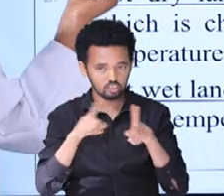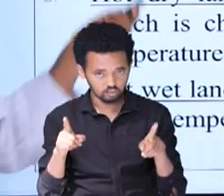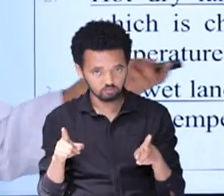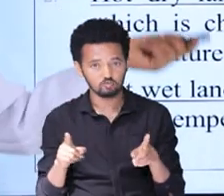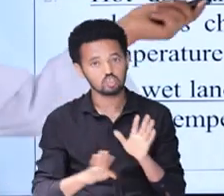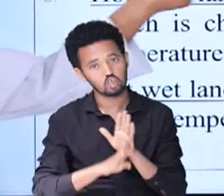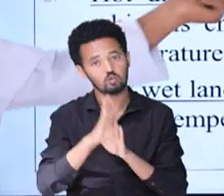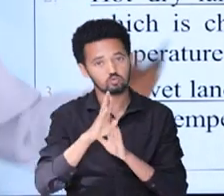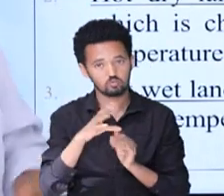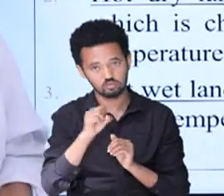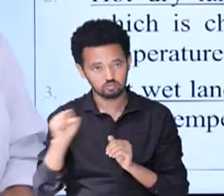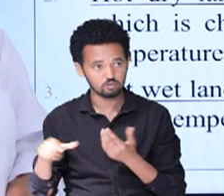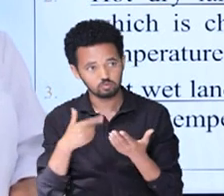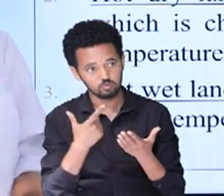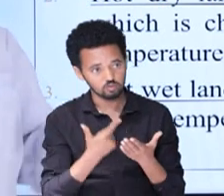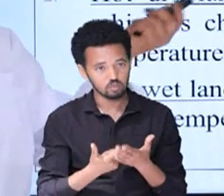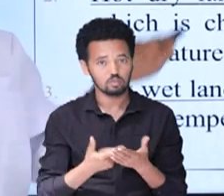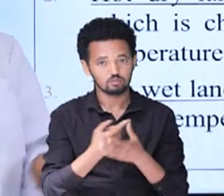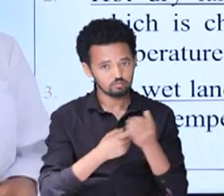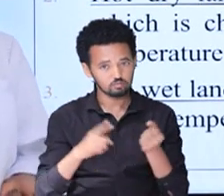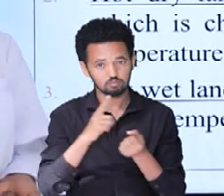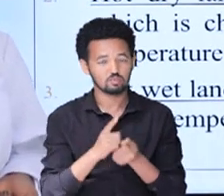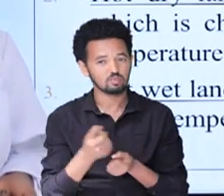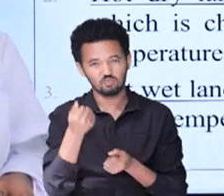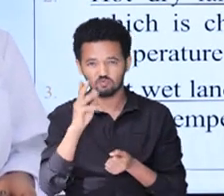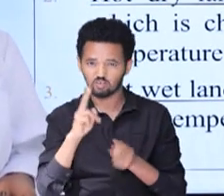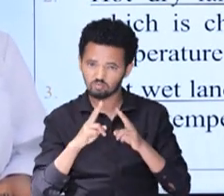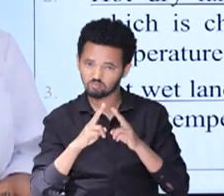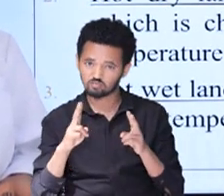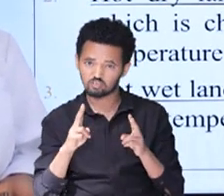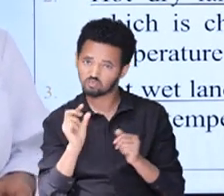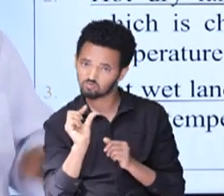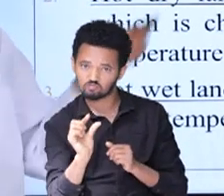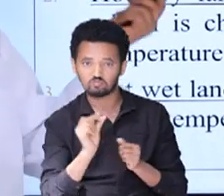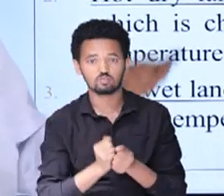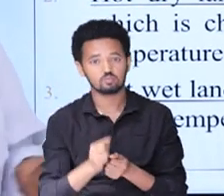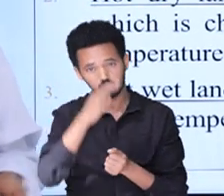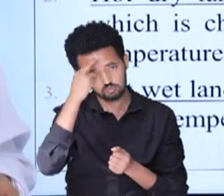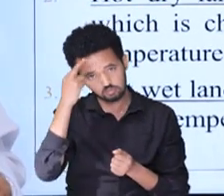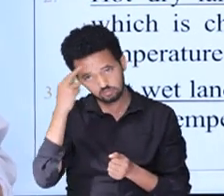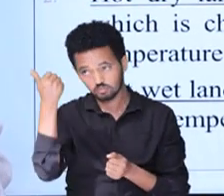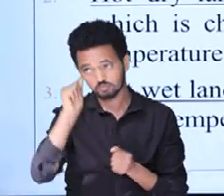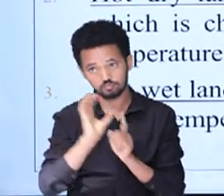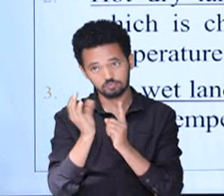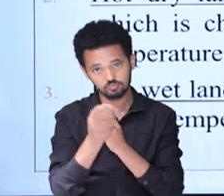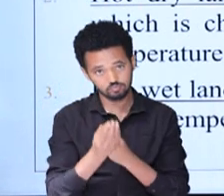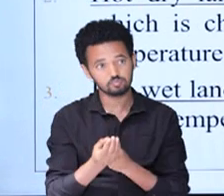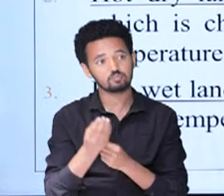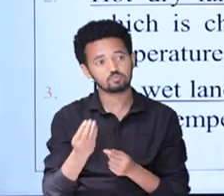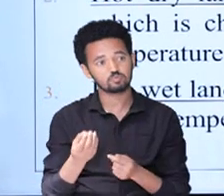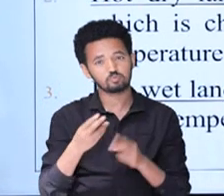growth season and inhabited only by very few nomadic peoples, because the climate of tundra region is